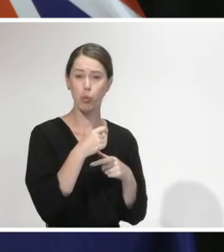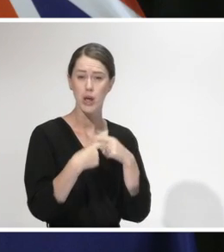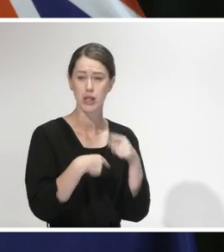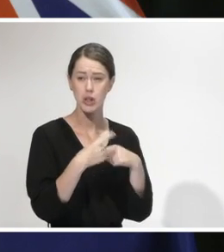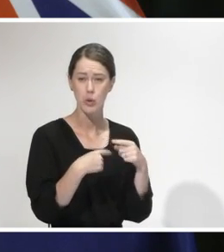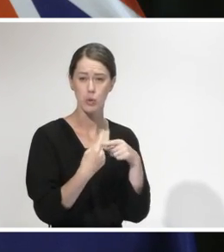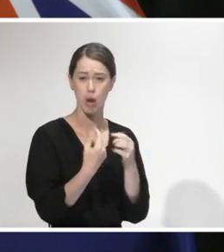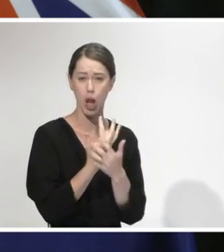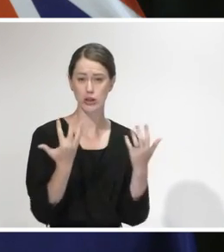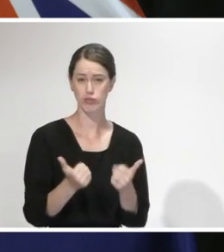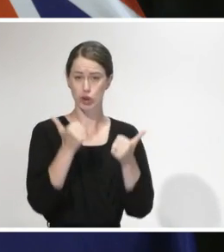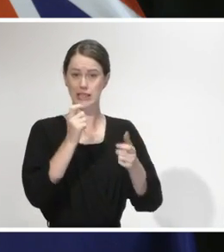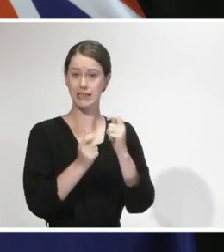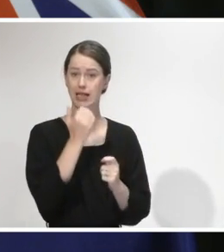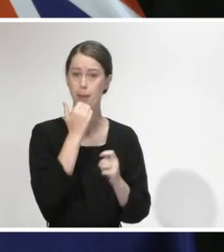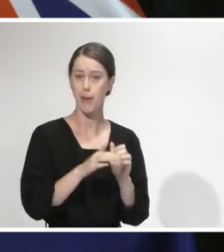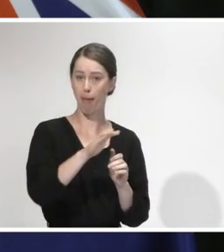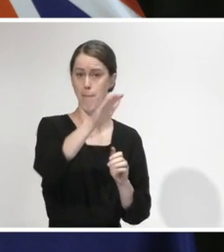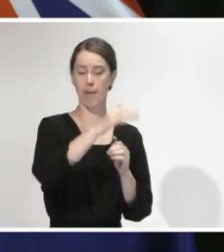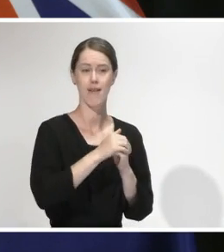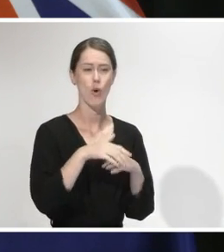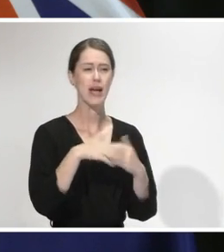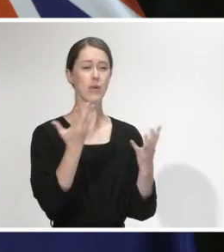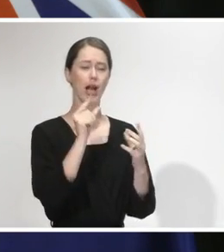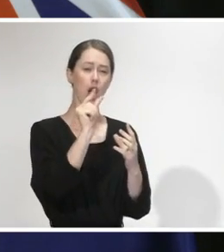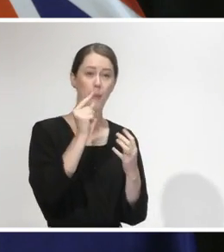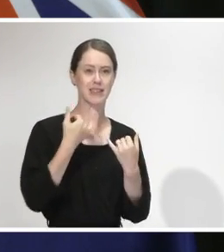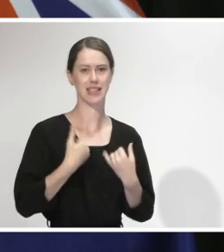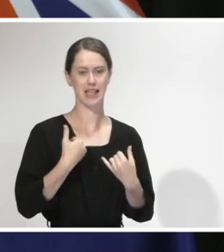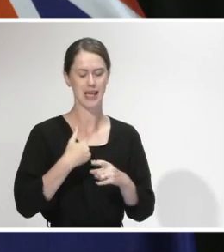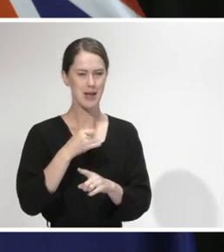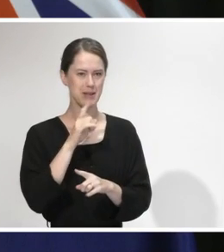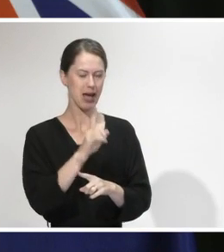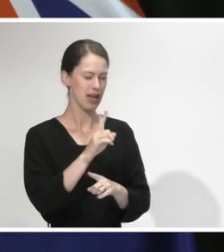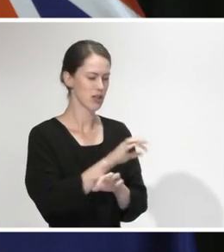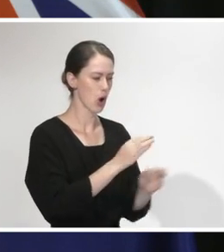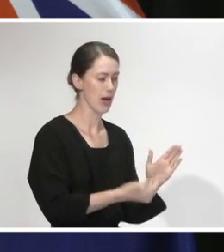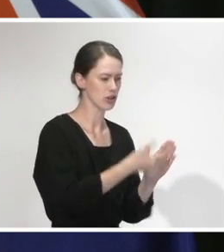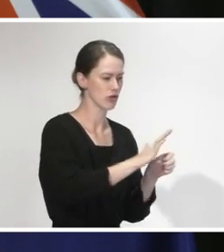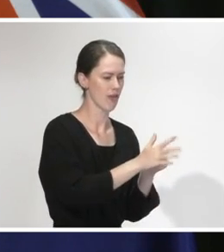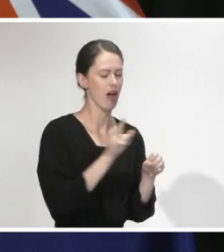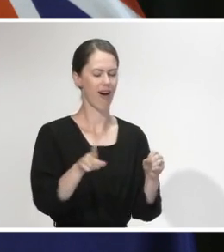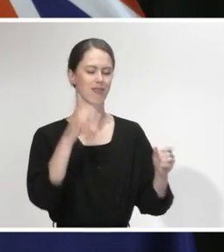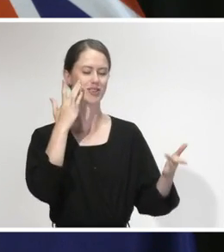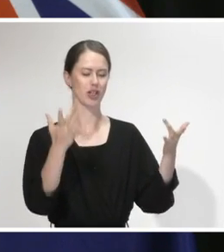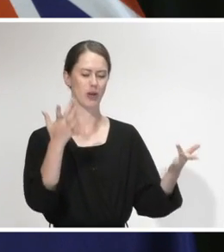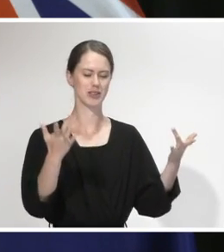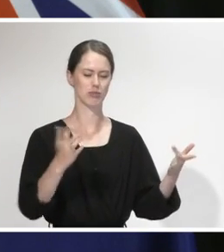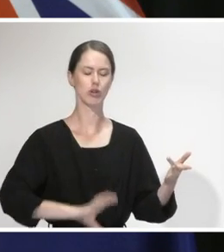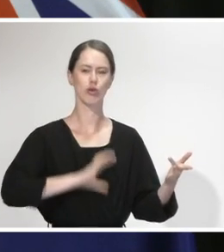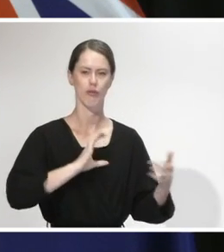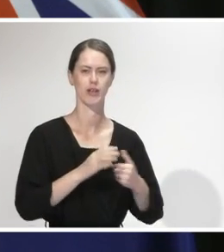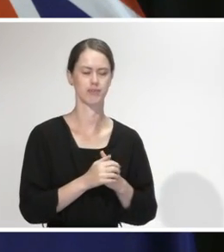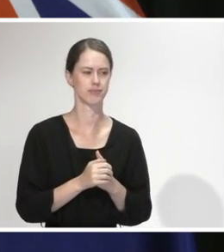reasonable testing rates of people with any symptoms, and we're still not finding additional cases, that will provide us with even greater level of